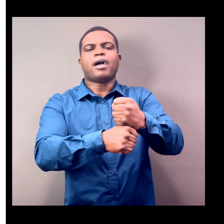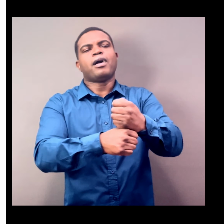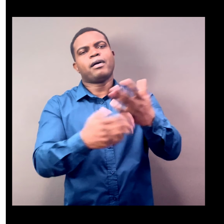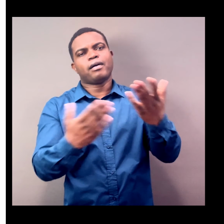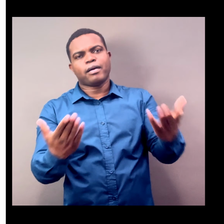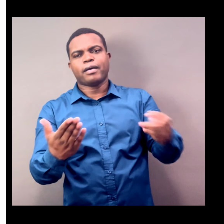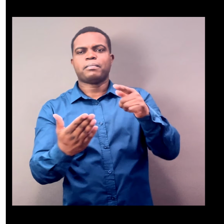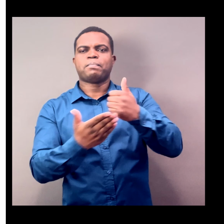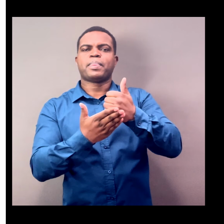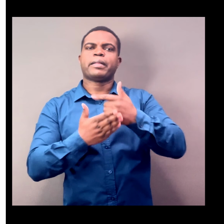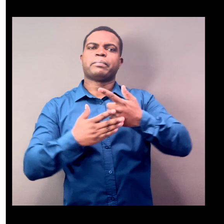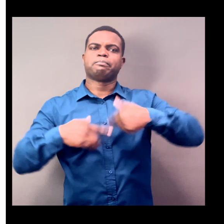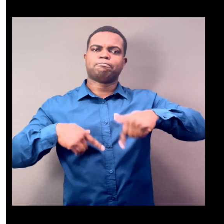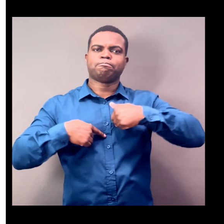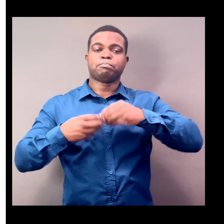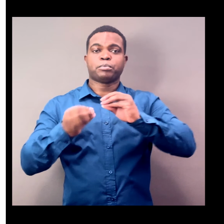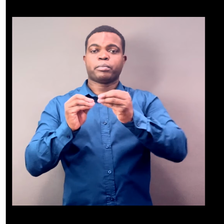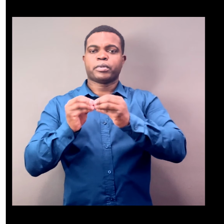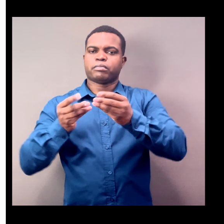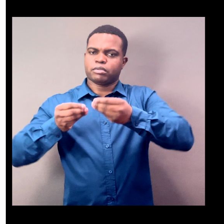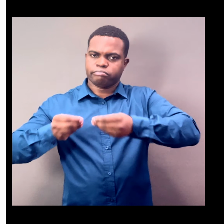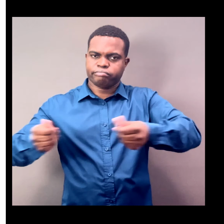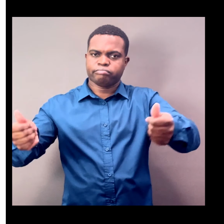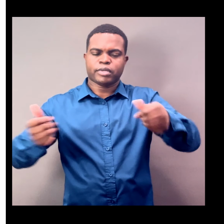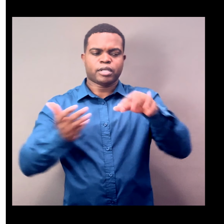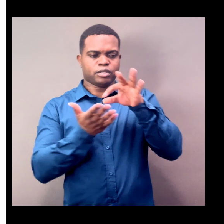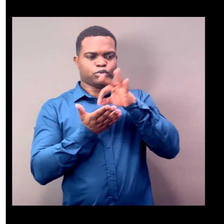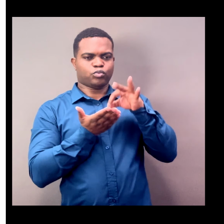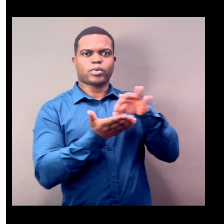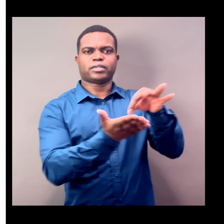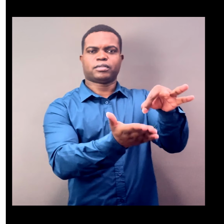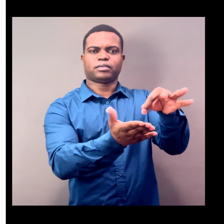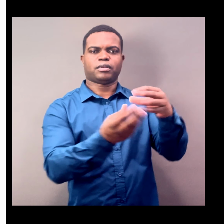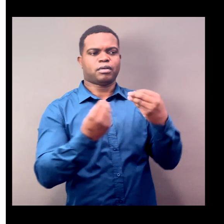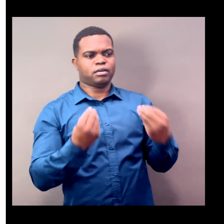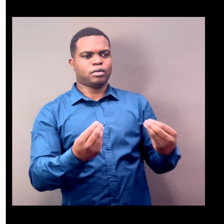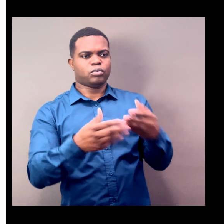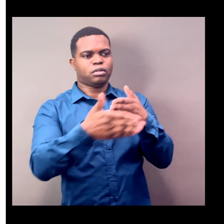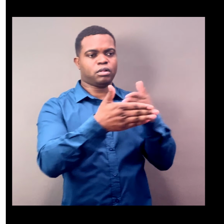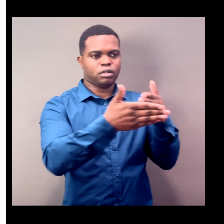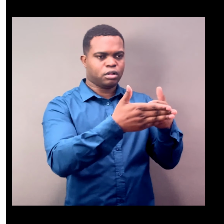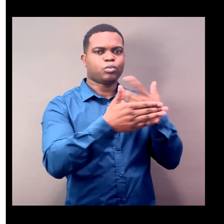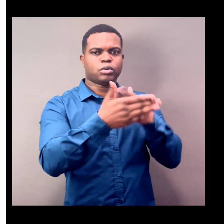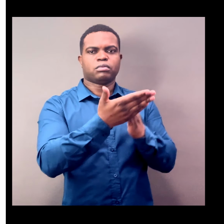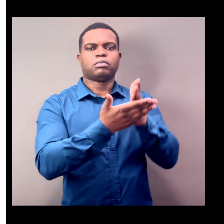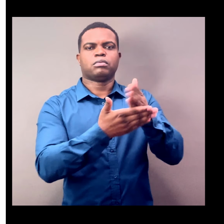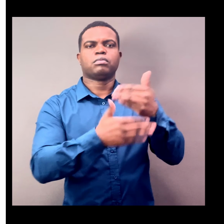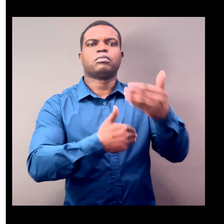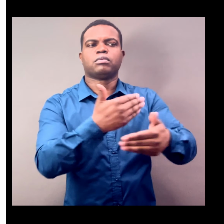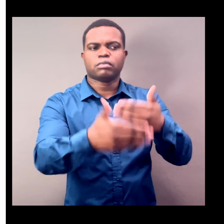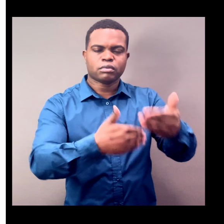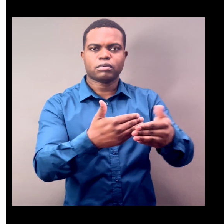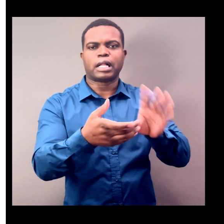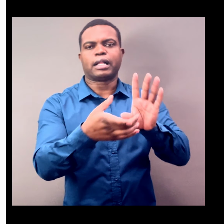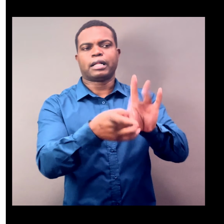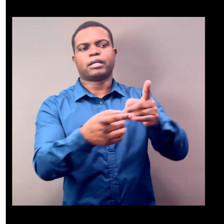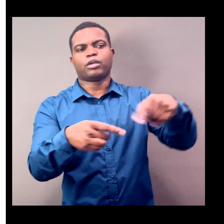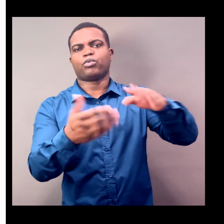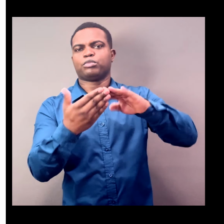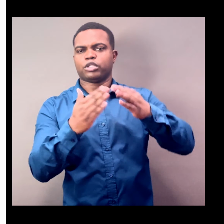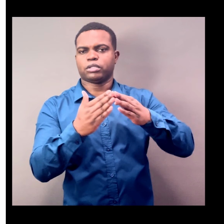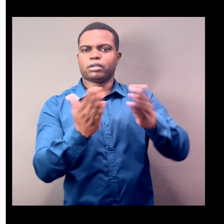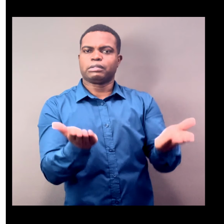out solutions and strategies to address whatever issue the community is